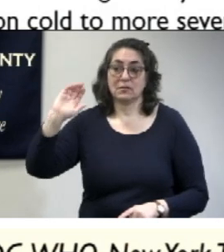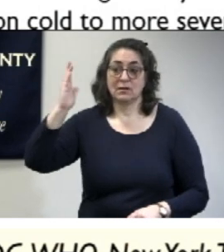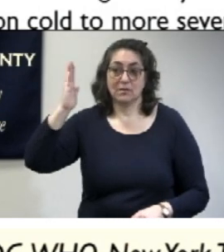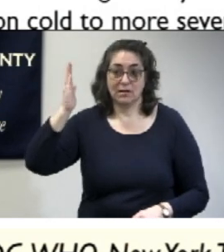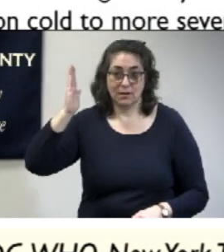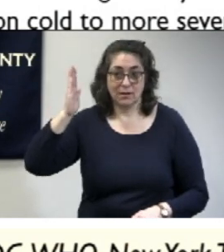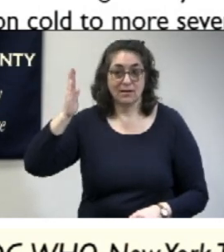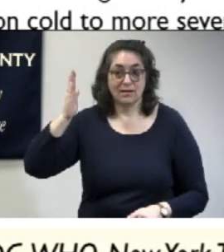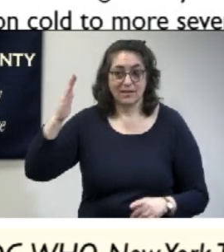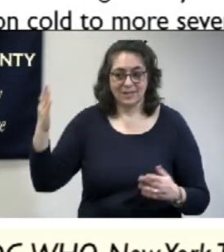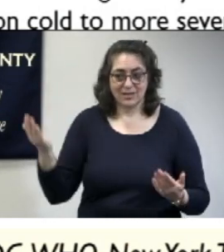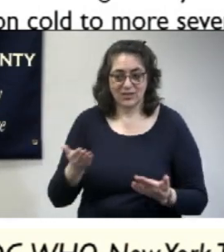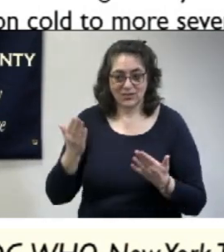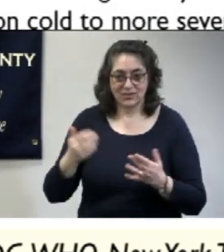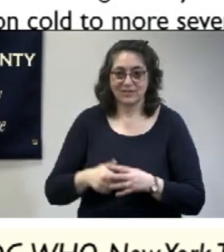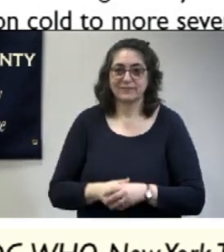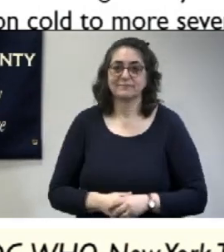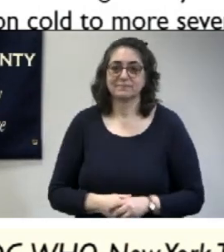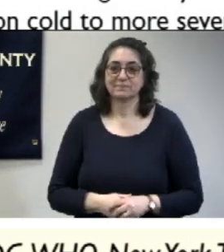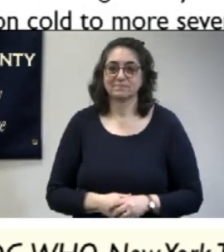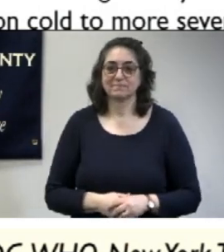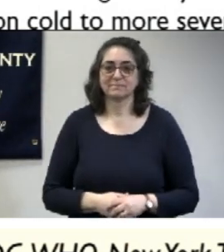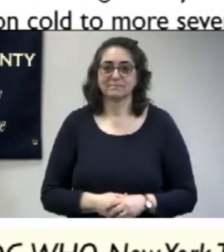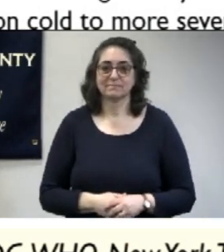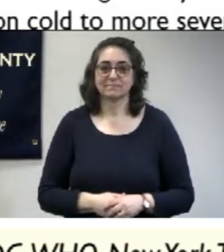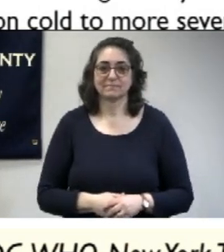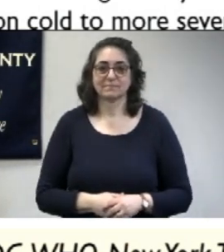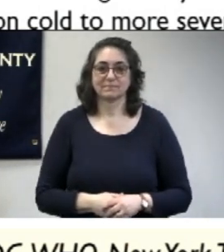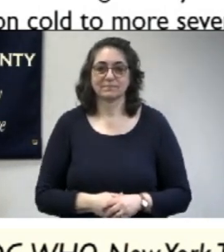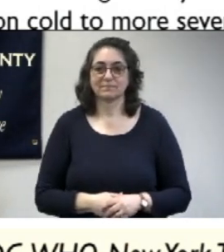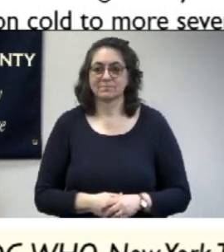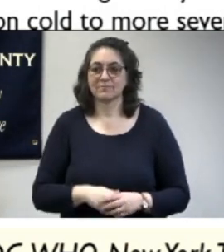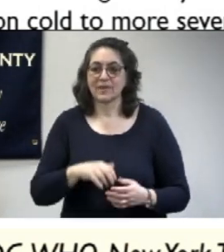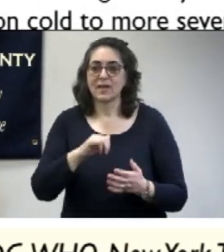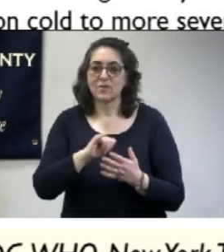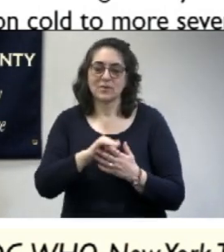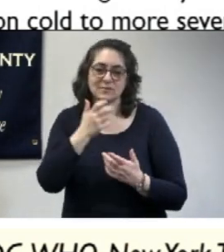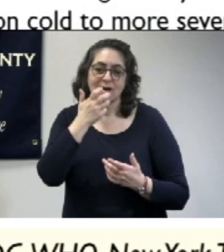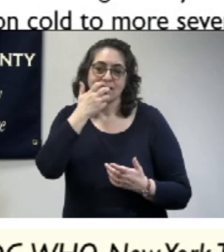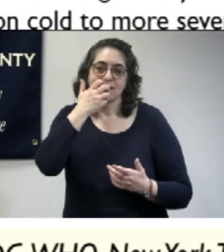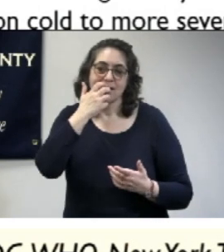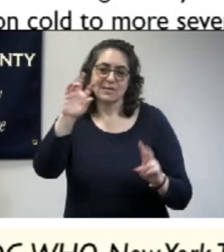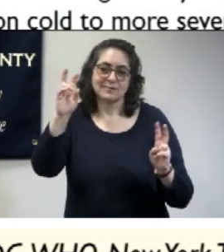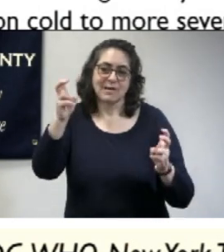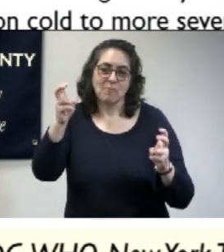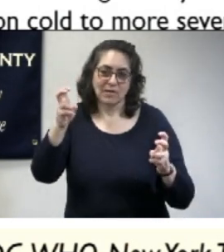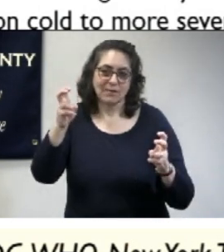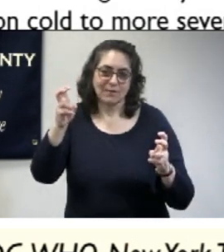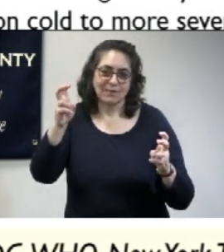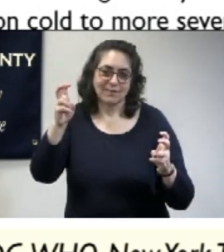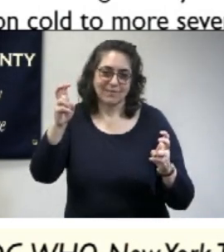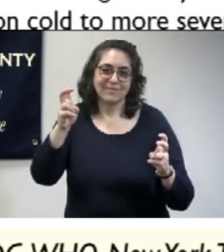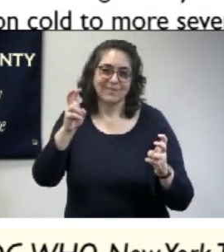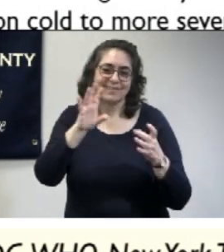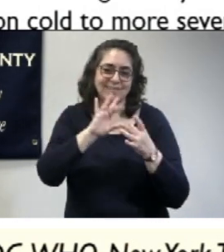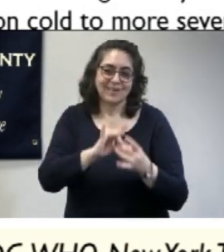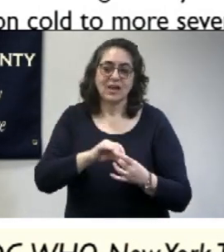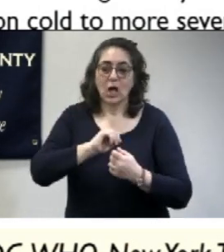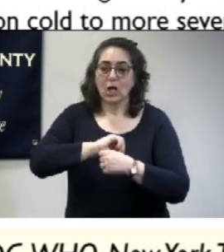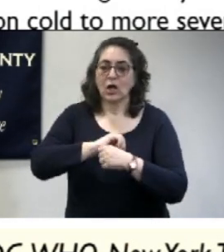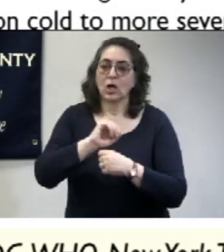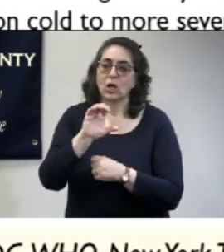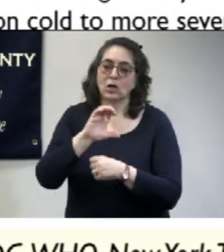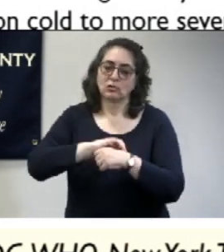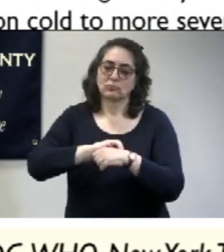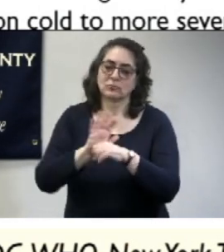here, and it was telling about the hot topic of coronavirus. And, well, we know the history of